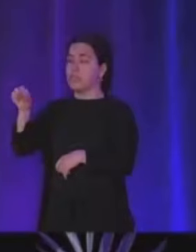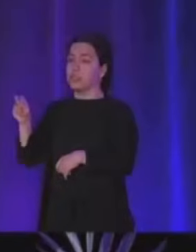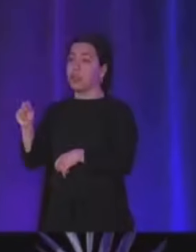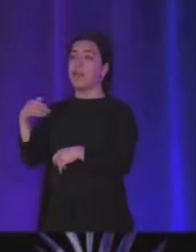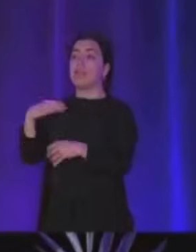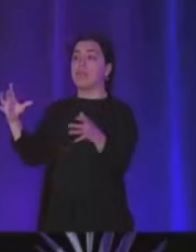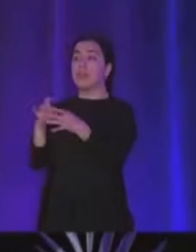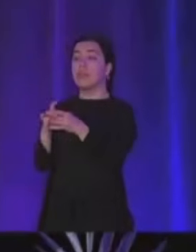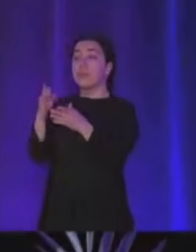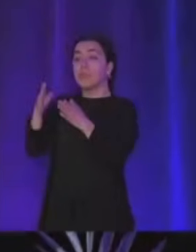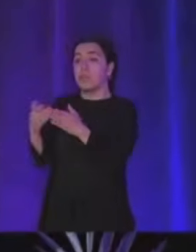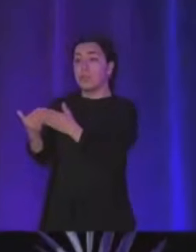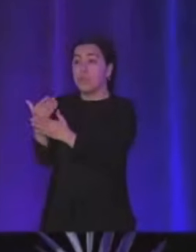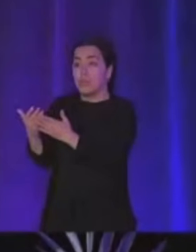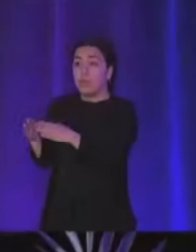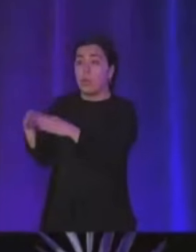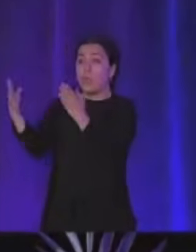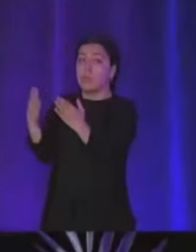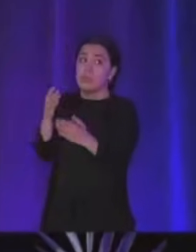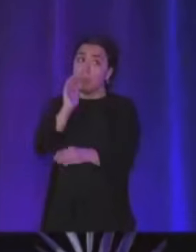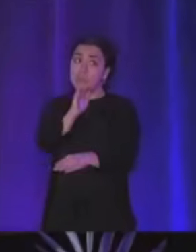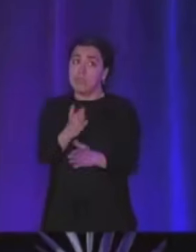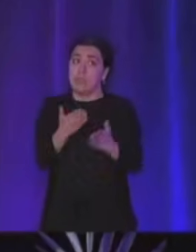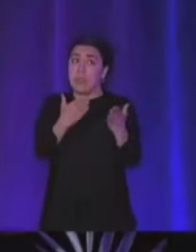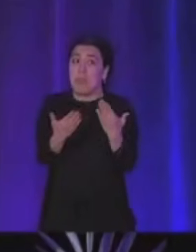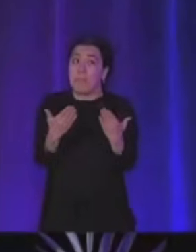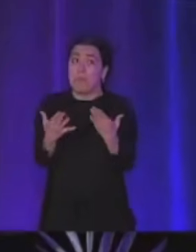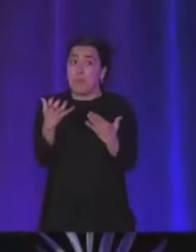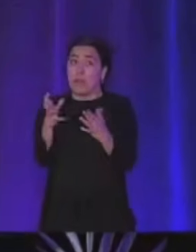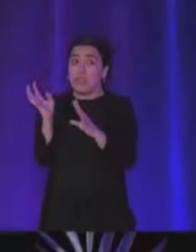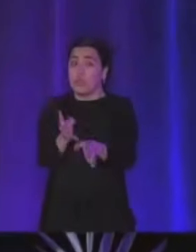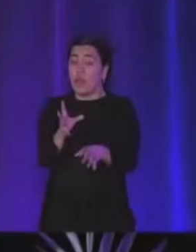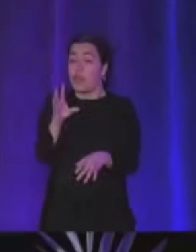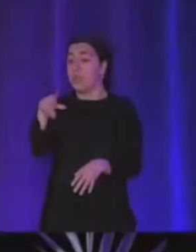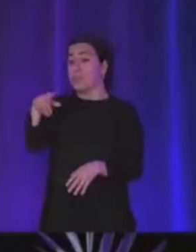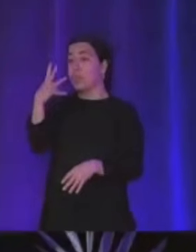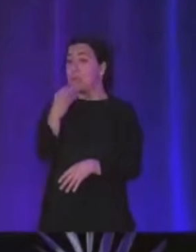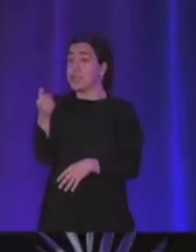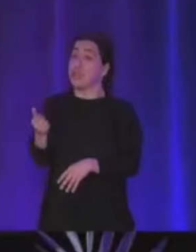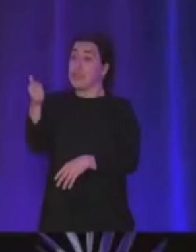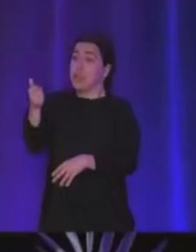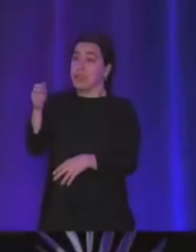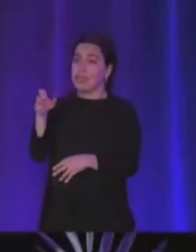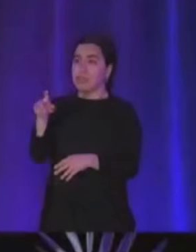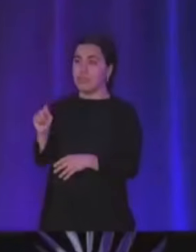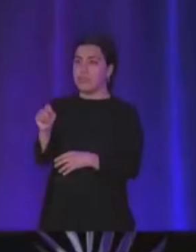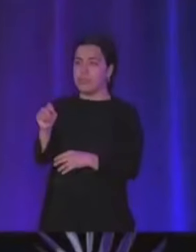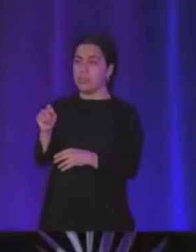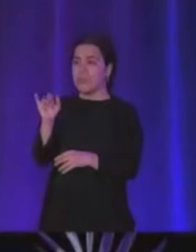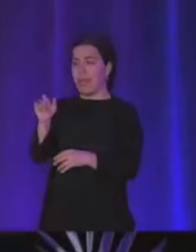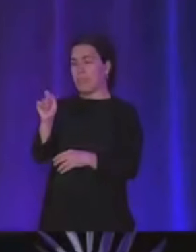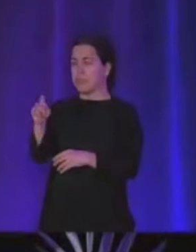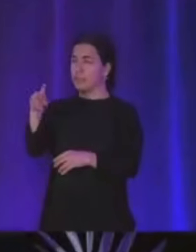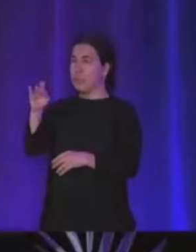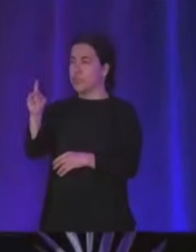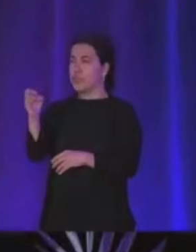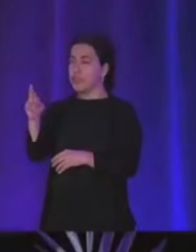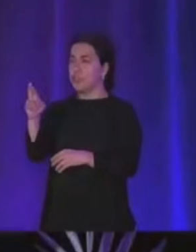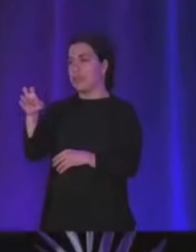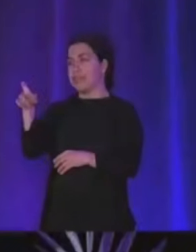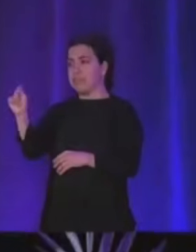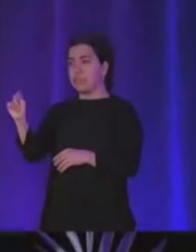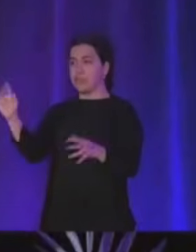they'll be told, hey, you might want to install the Prettier extension. And then you can set your default formatter in VS Code to that Prettier